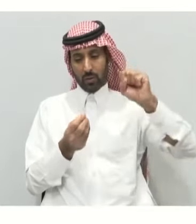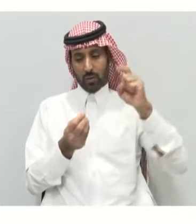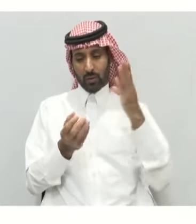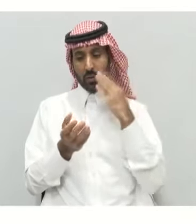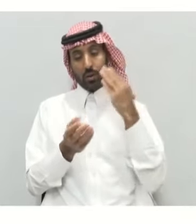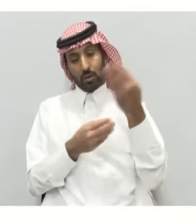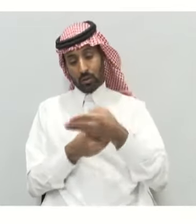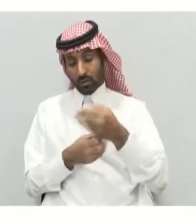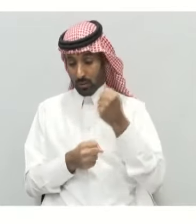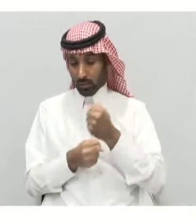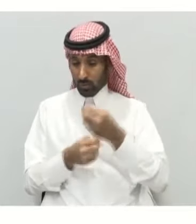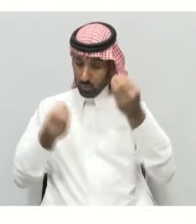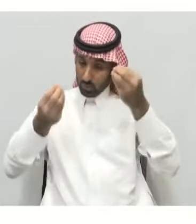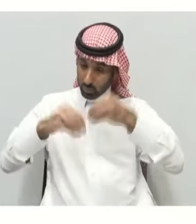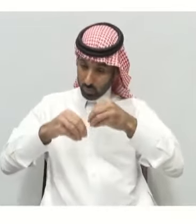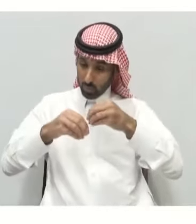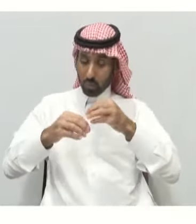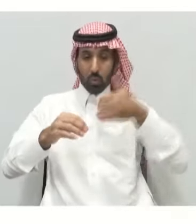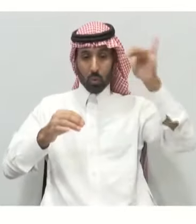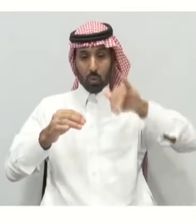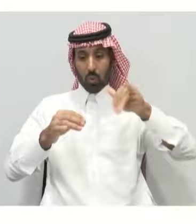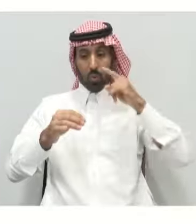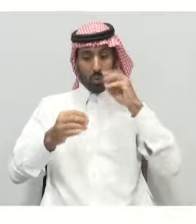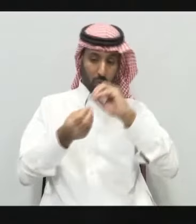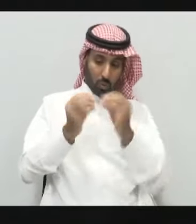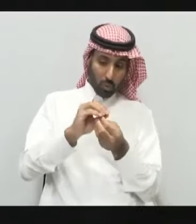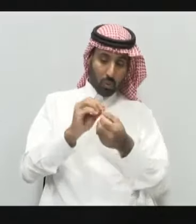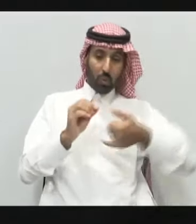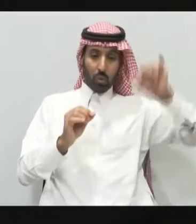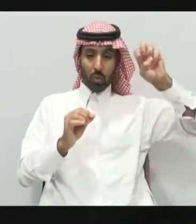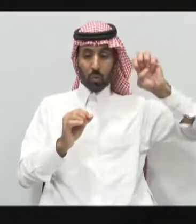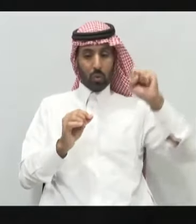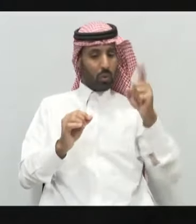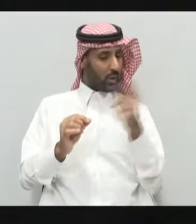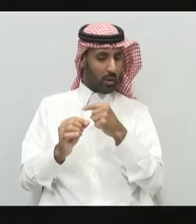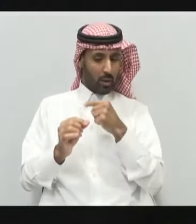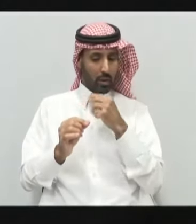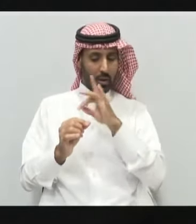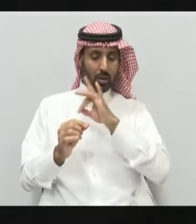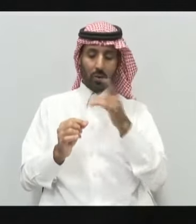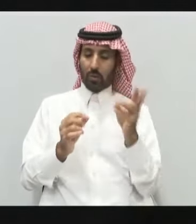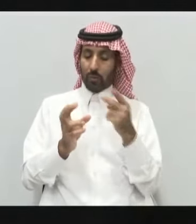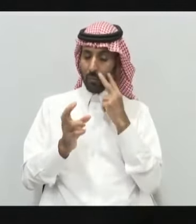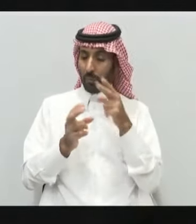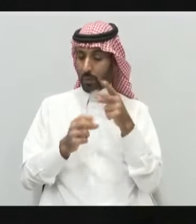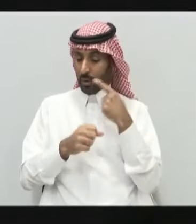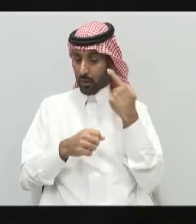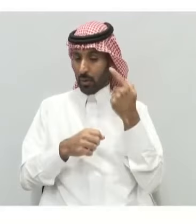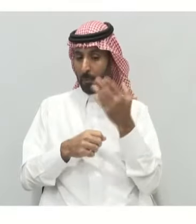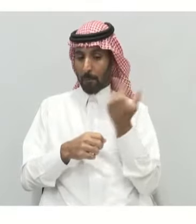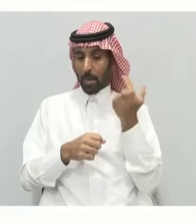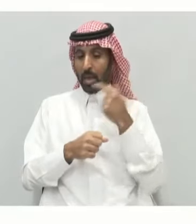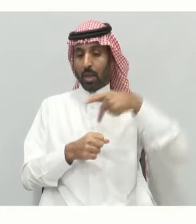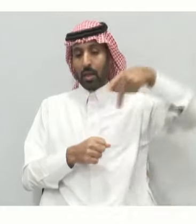do all the verbs that ends with Y, we should change it to IES? Like, for example, the verb we have seen